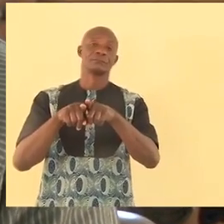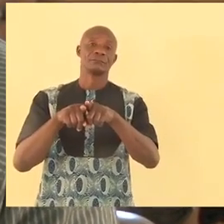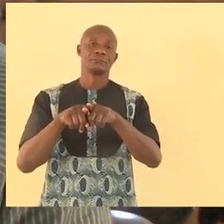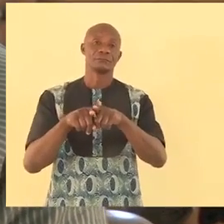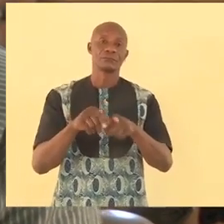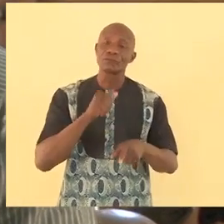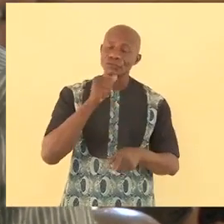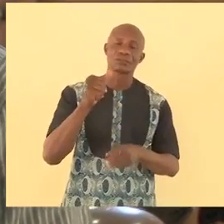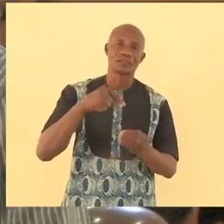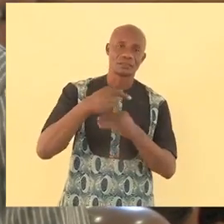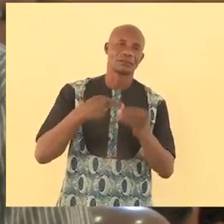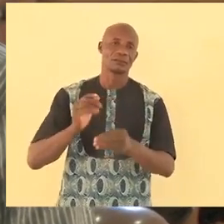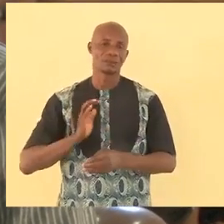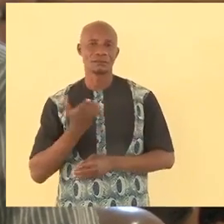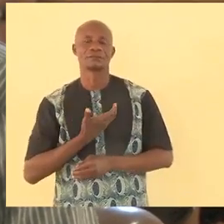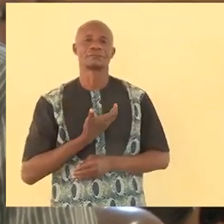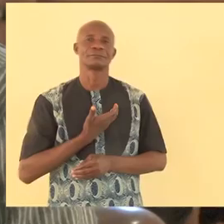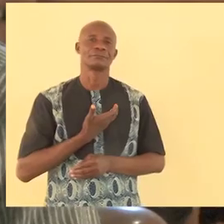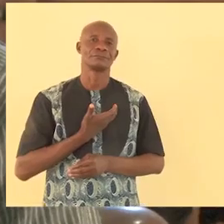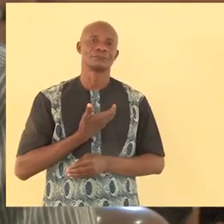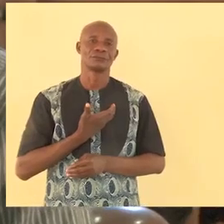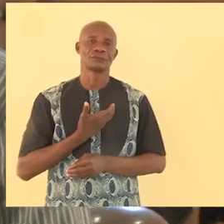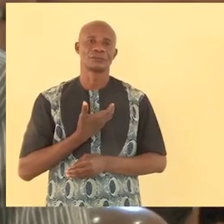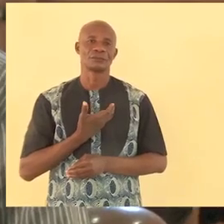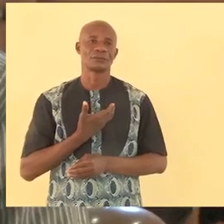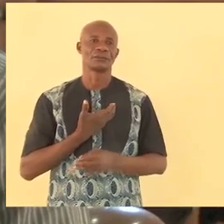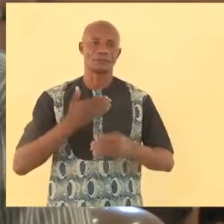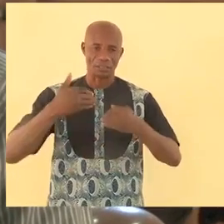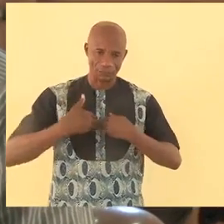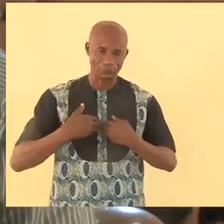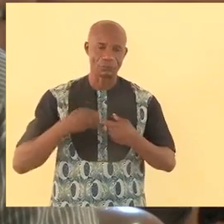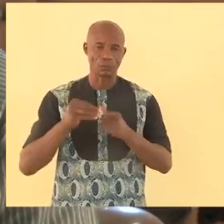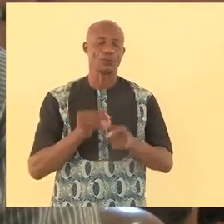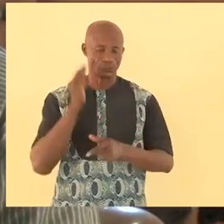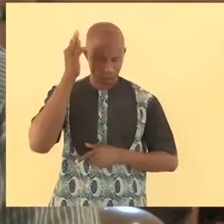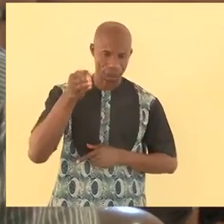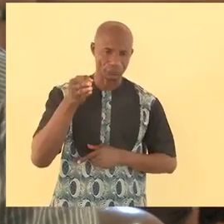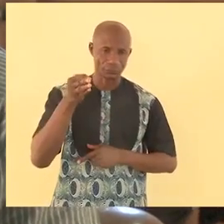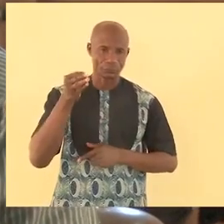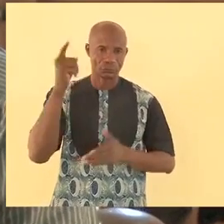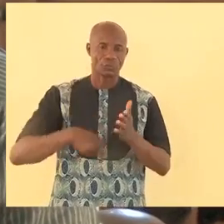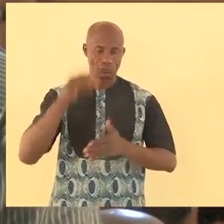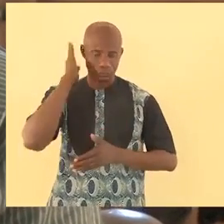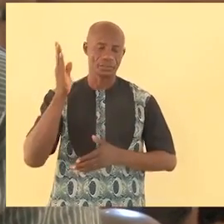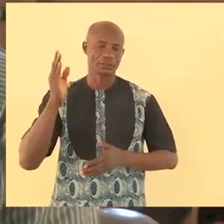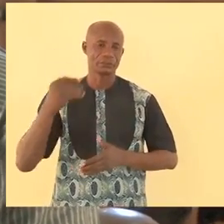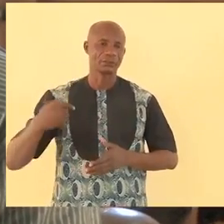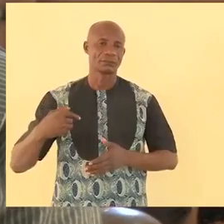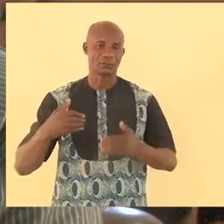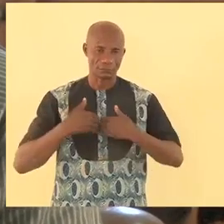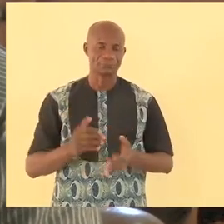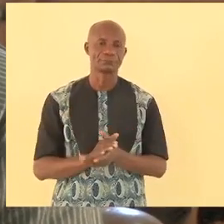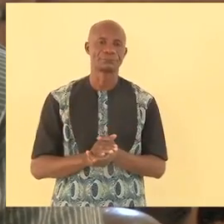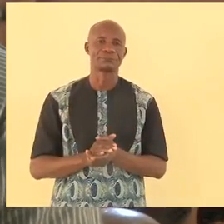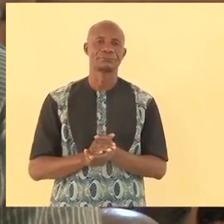sisters, not so much about our possession, either now or in the nearest future. And okay. So the Beatitude